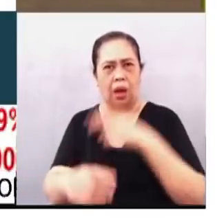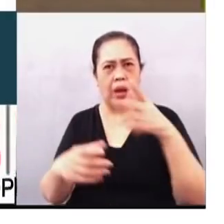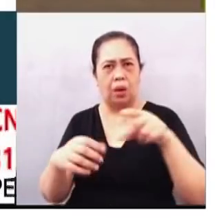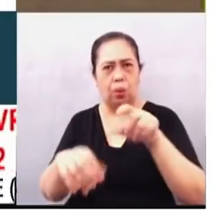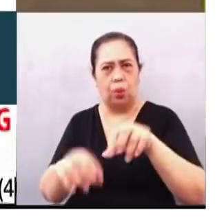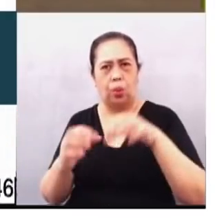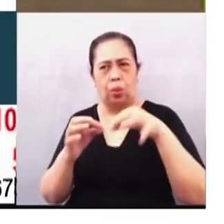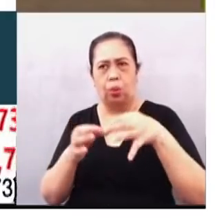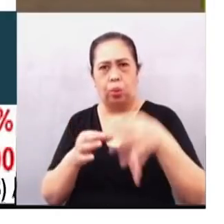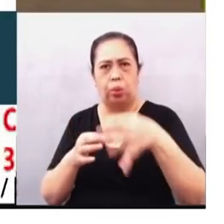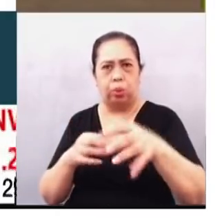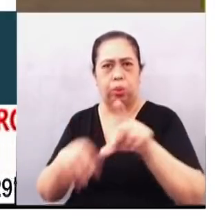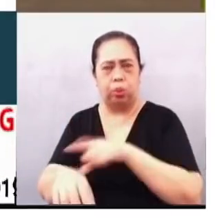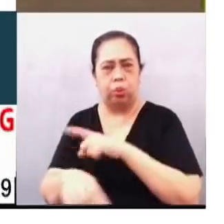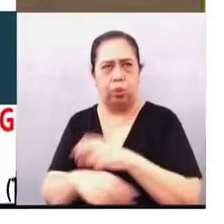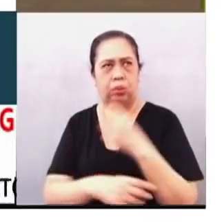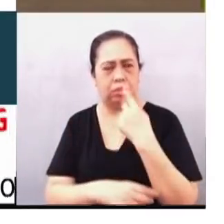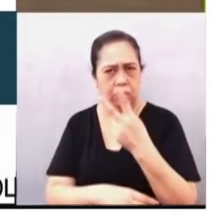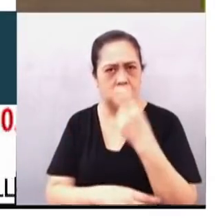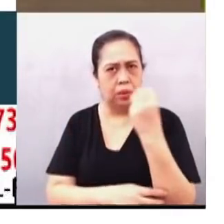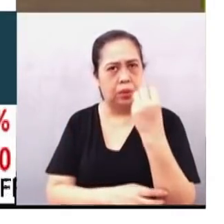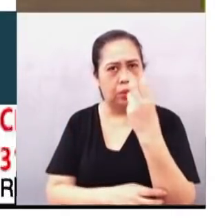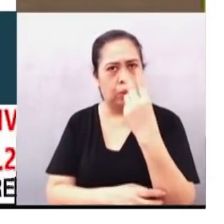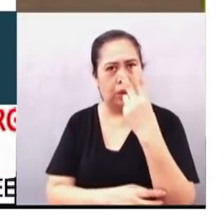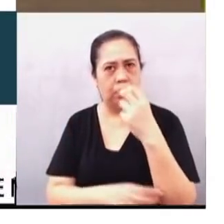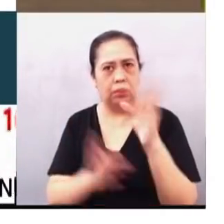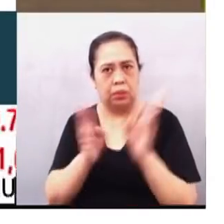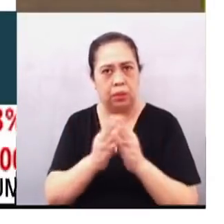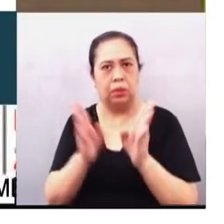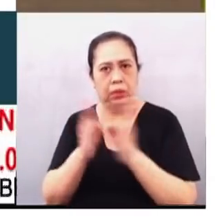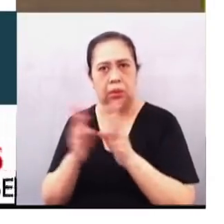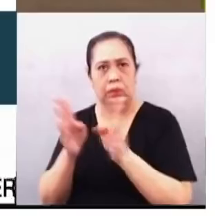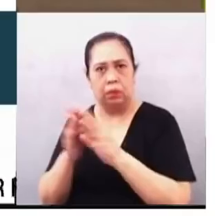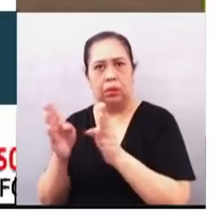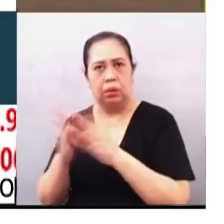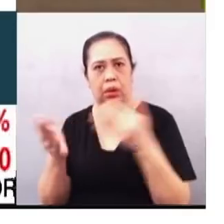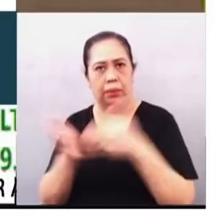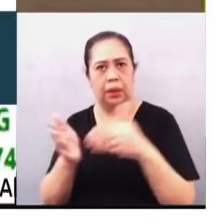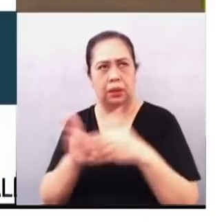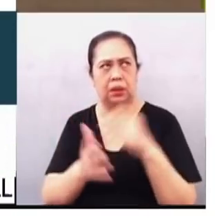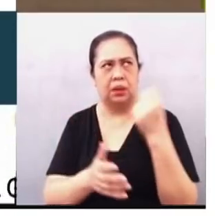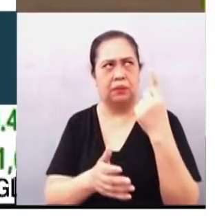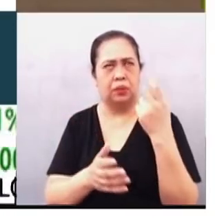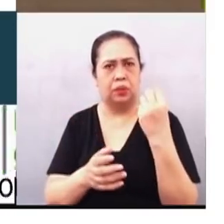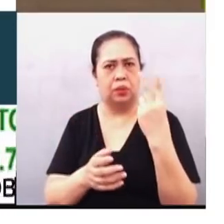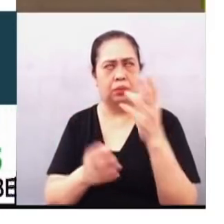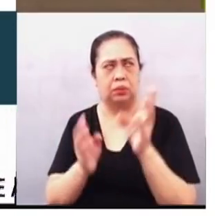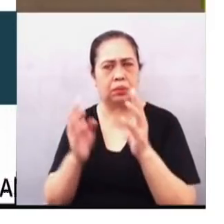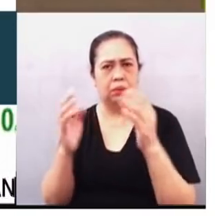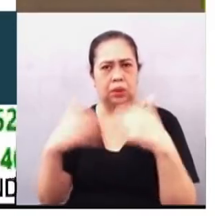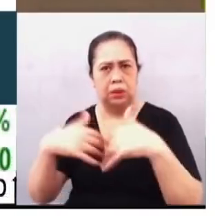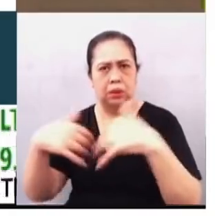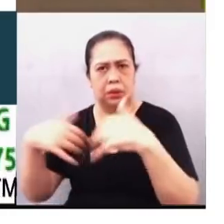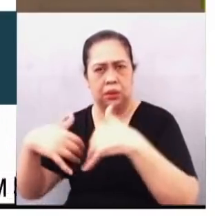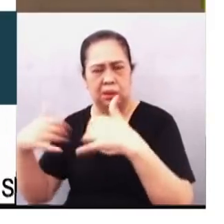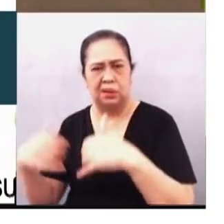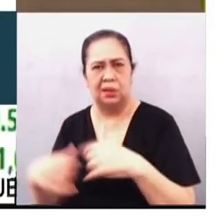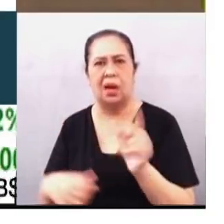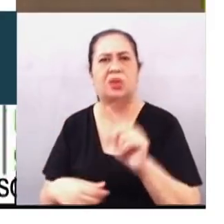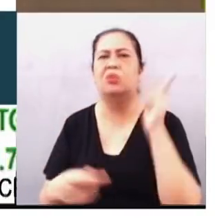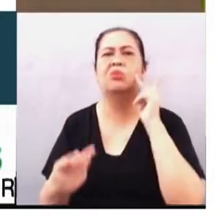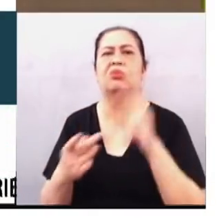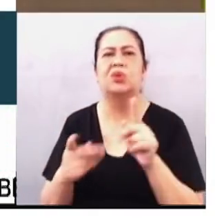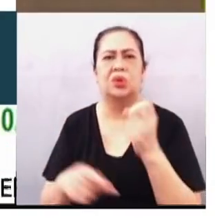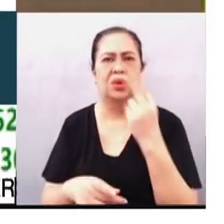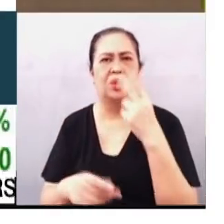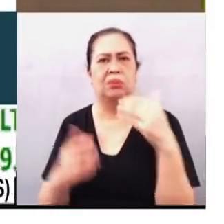mahaba. Isipin mo, 12 hearings na nangyayari? 11 or 12 hearings? Oh, anong purpose ng 12 hearings